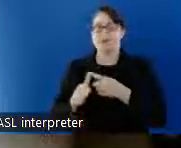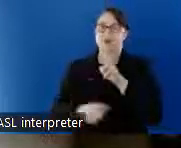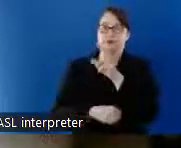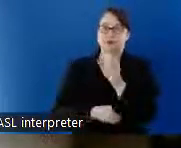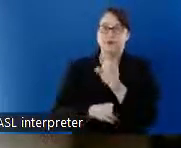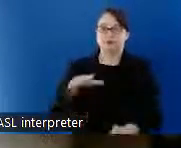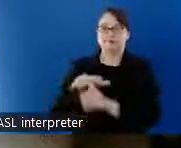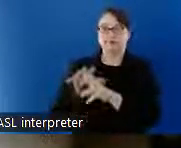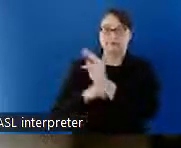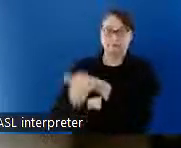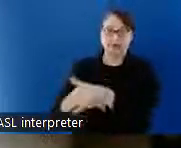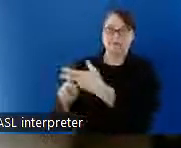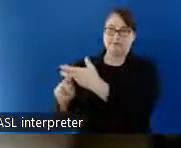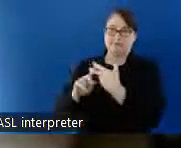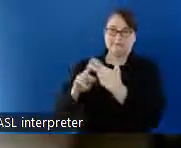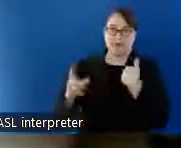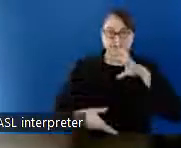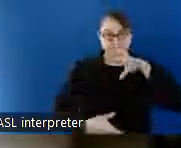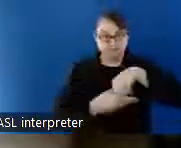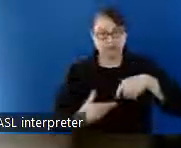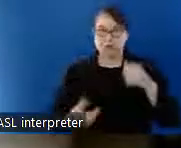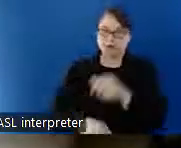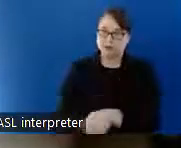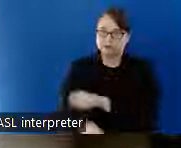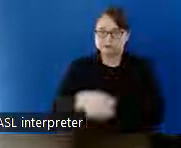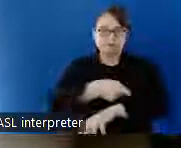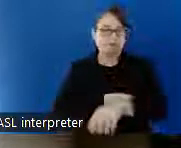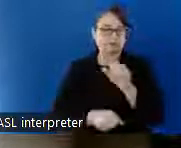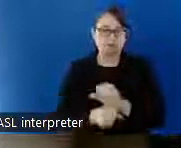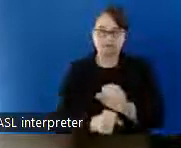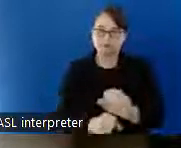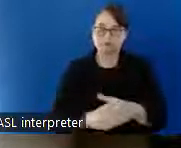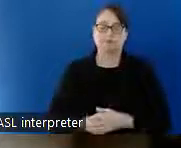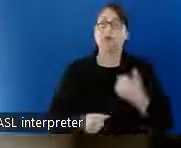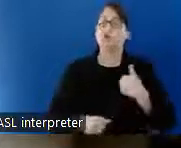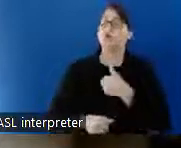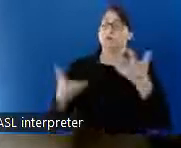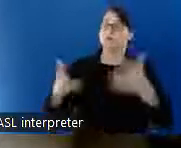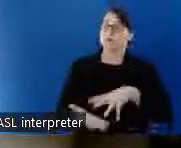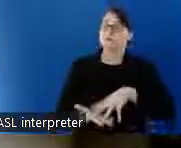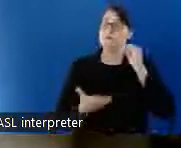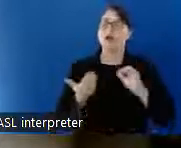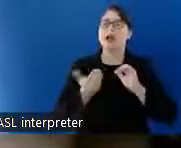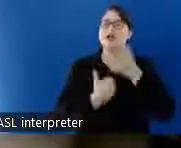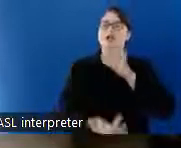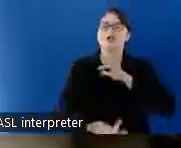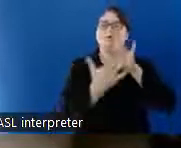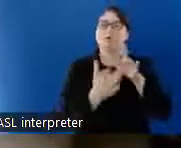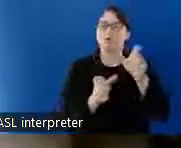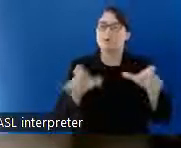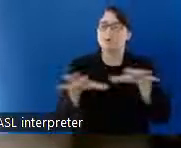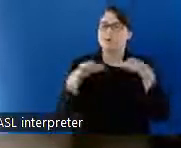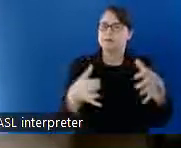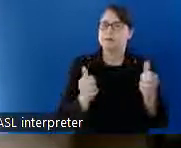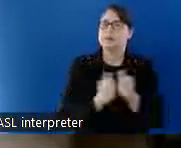May. We are working on the monkeypox response because we have learned a thing or two about how to reach populations with non-judgment and